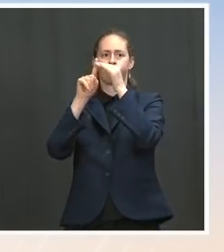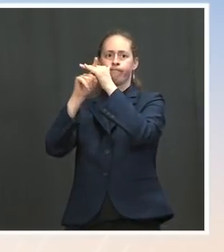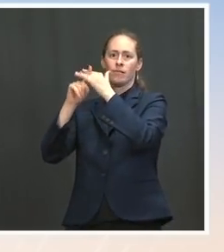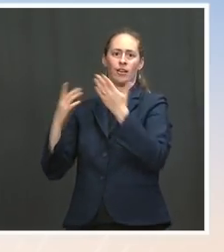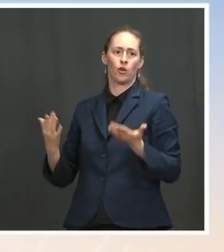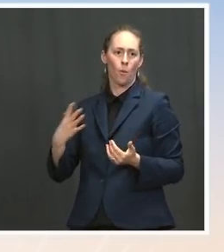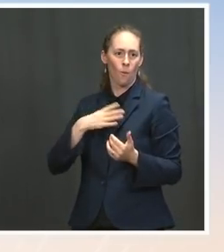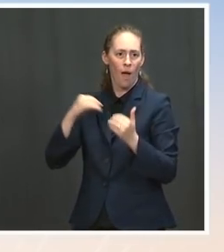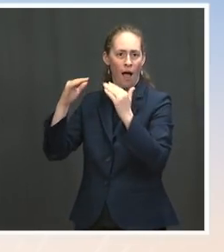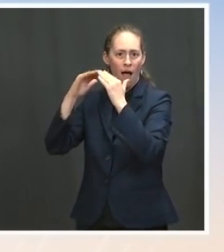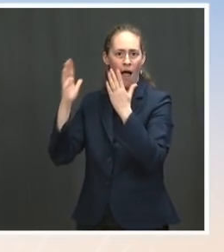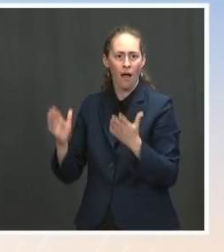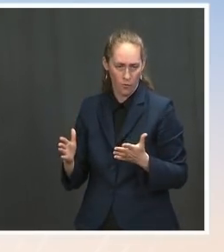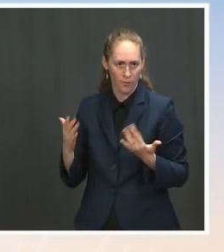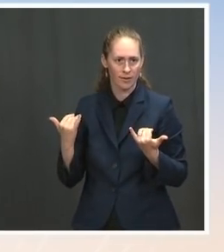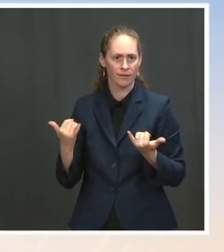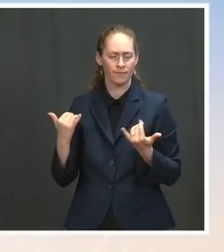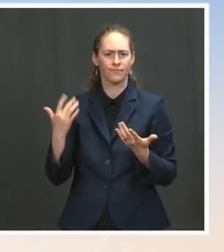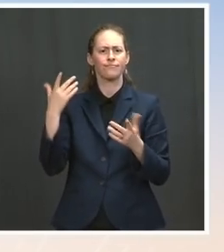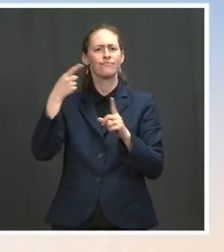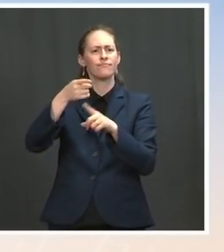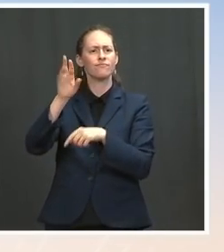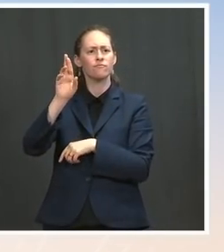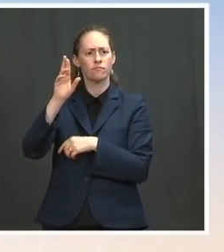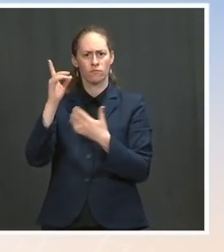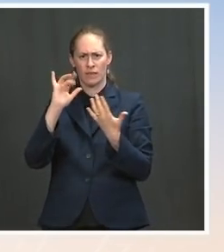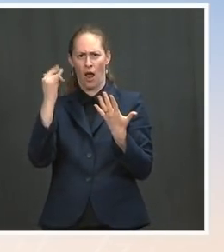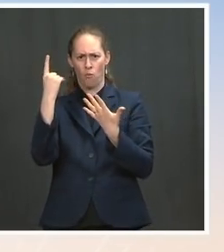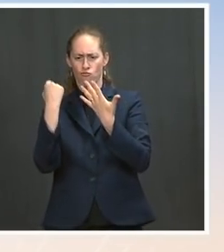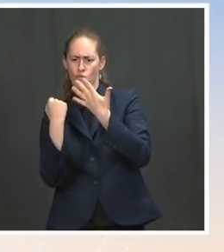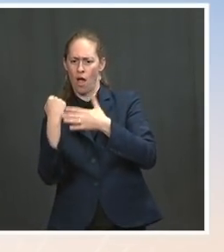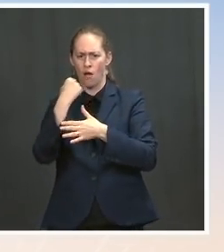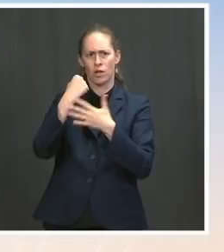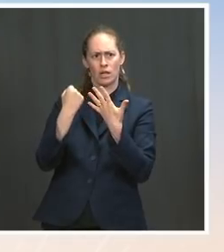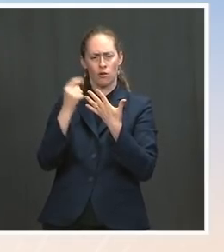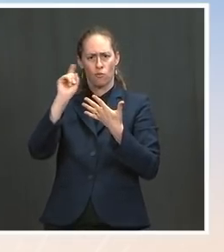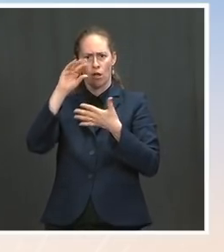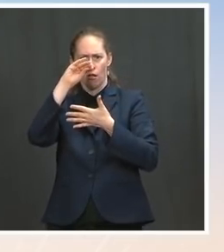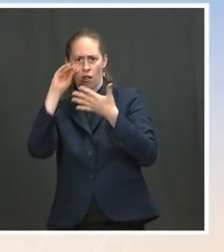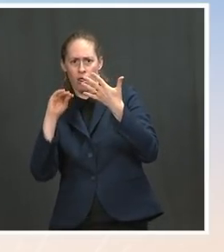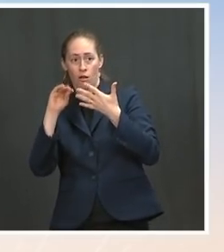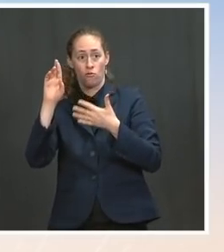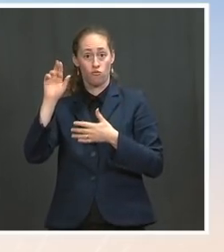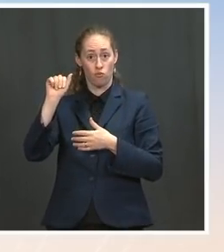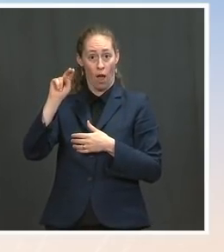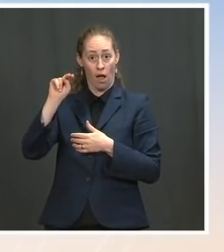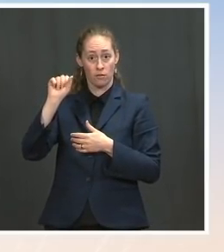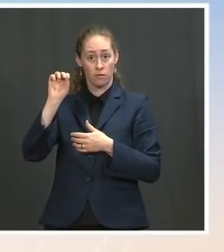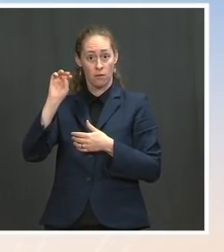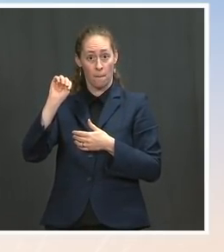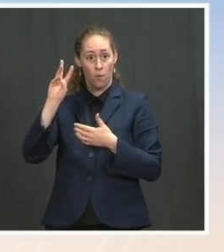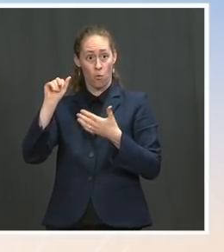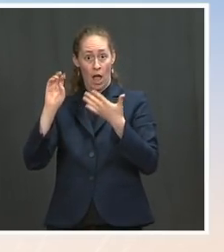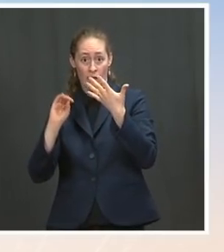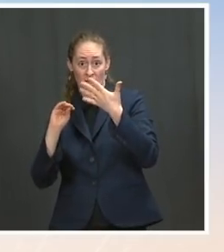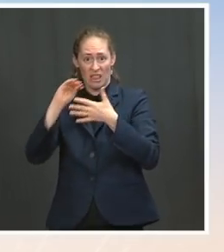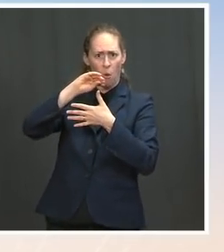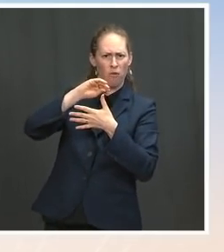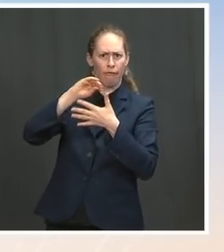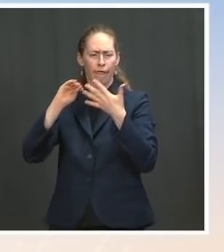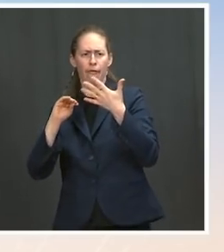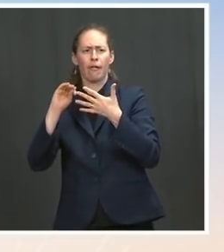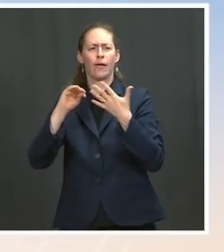gone dramatically higher in the course of this administration? Does it need to be higher than it is right now? Where is it? You know how I love rank ordering